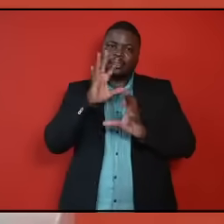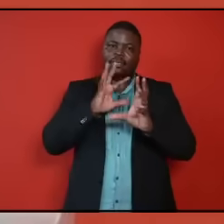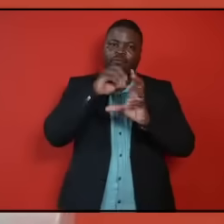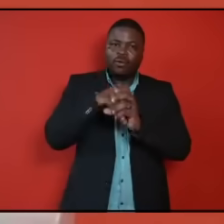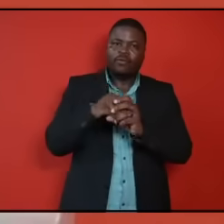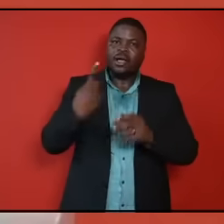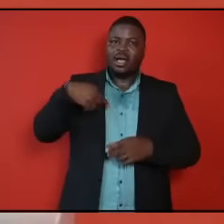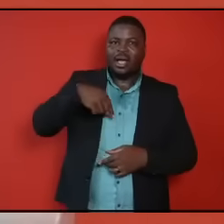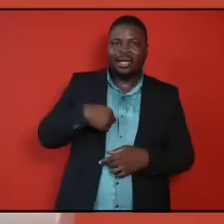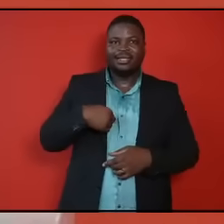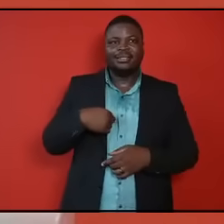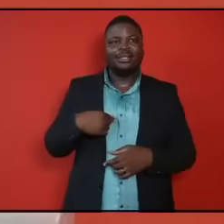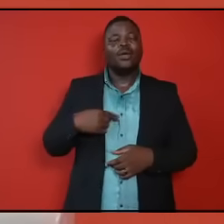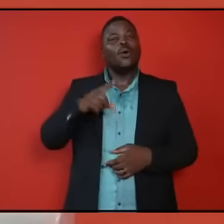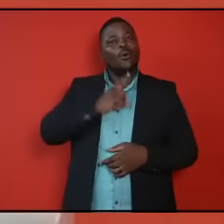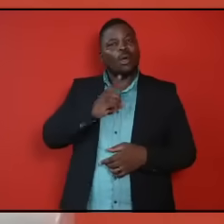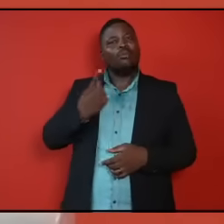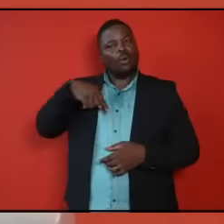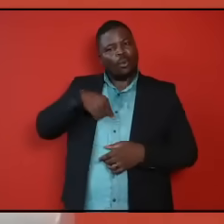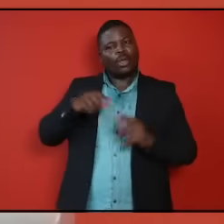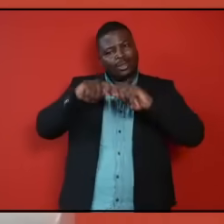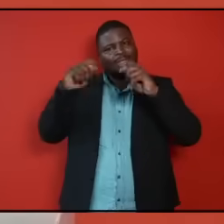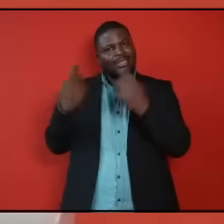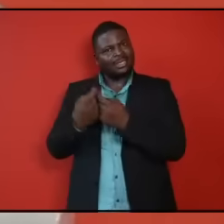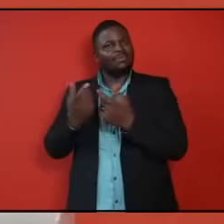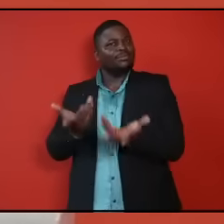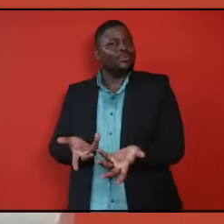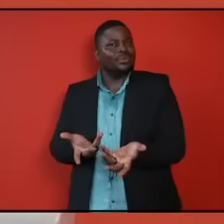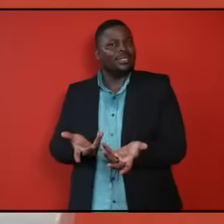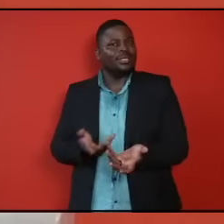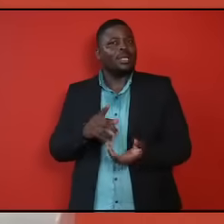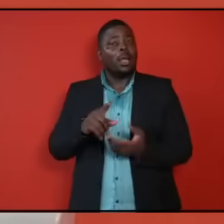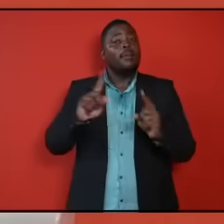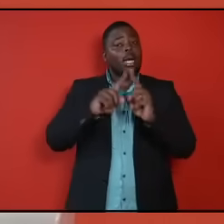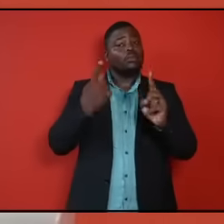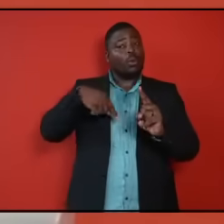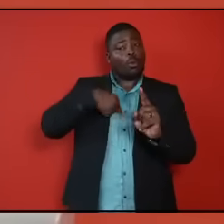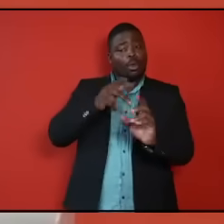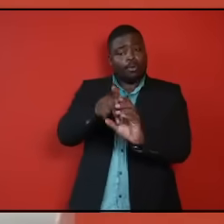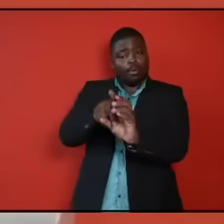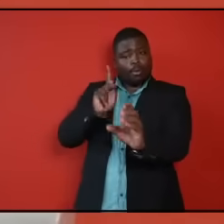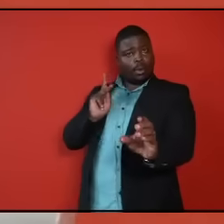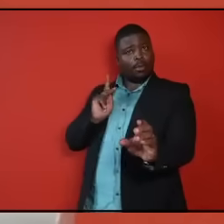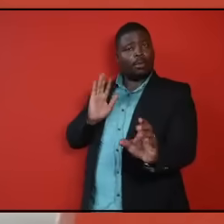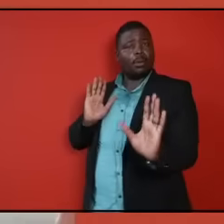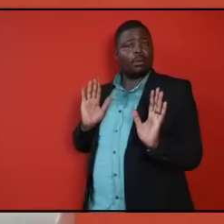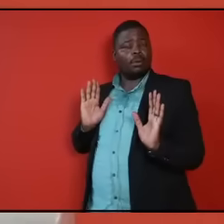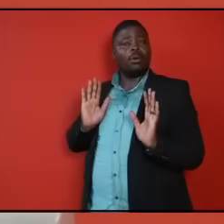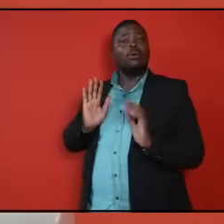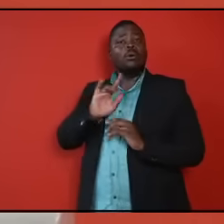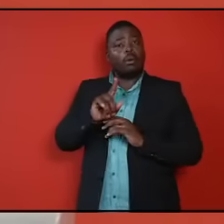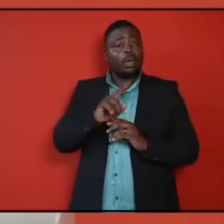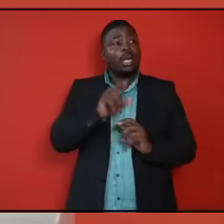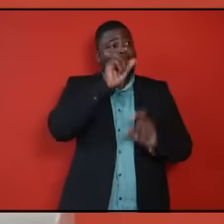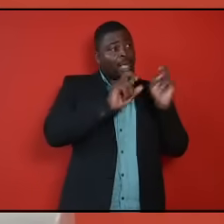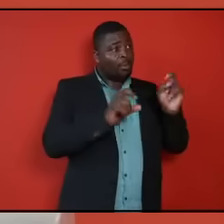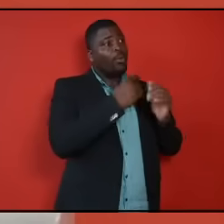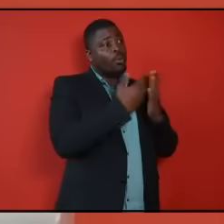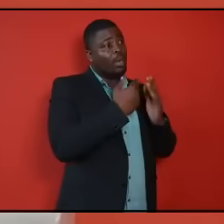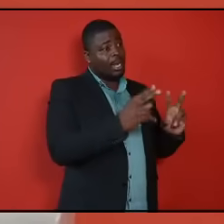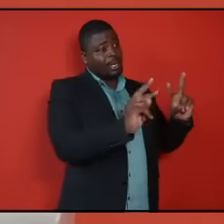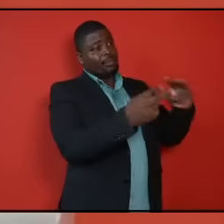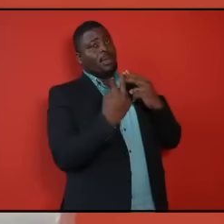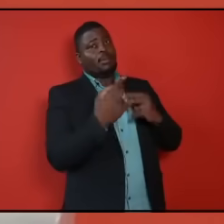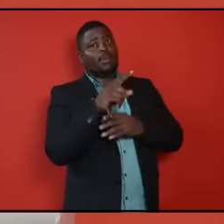the corporation government. So we pull out so that people can see that we are not part of